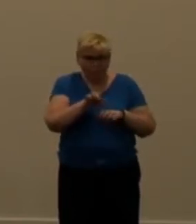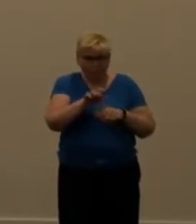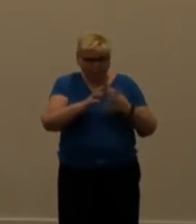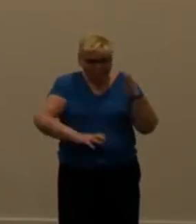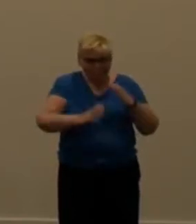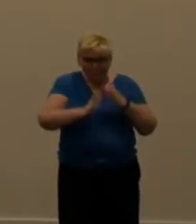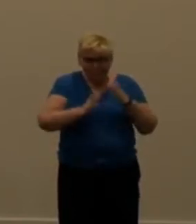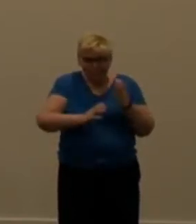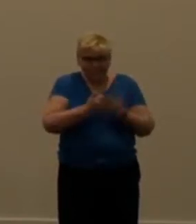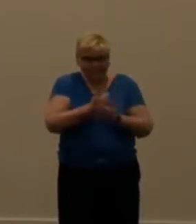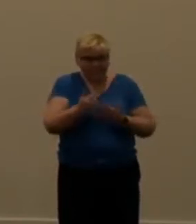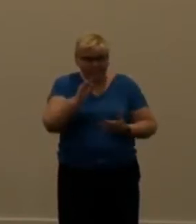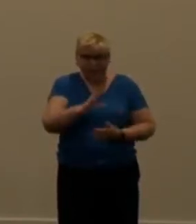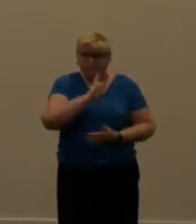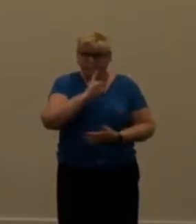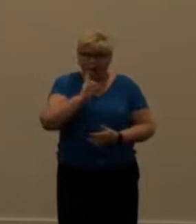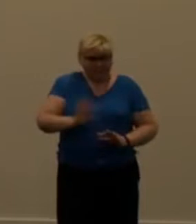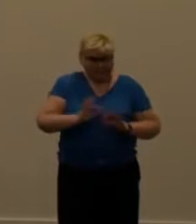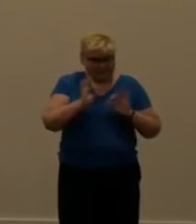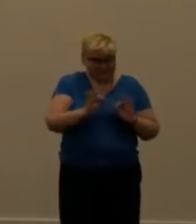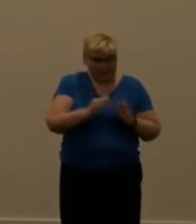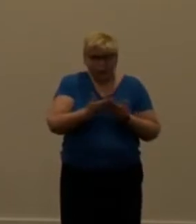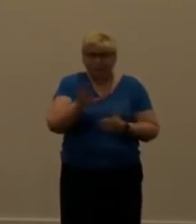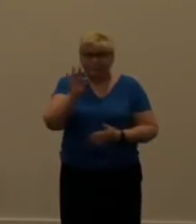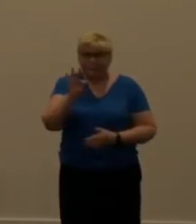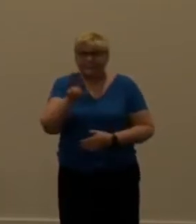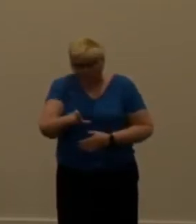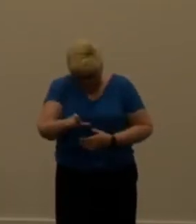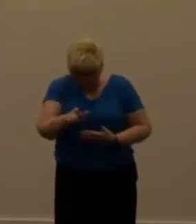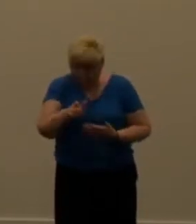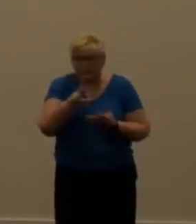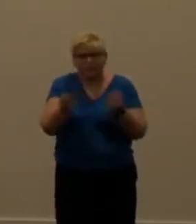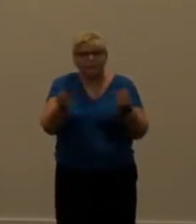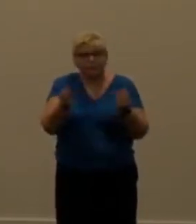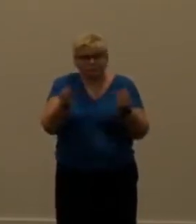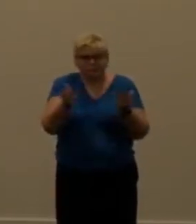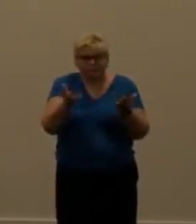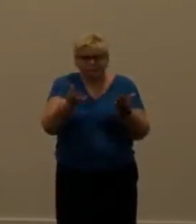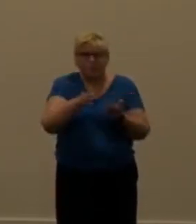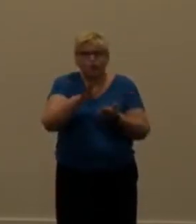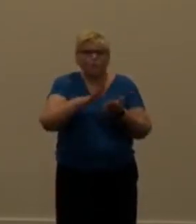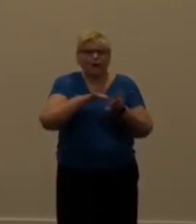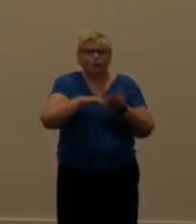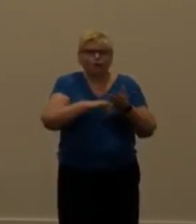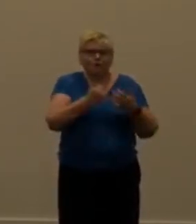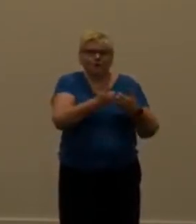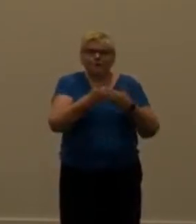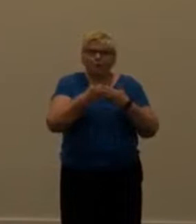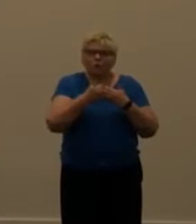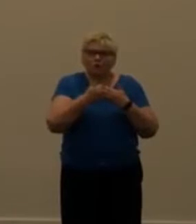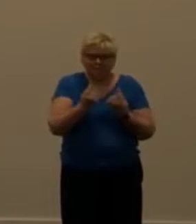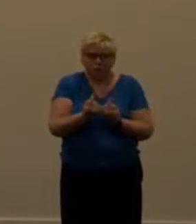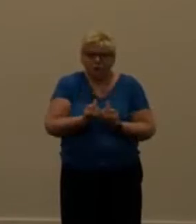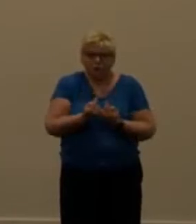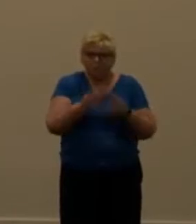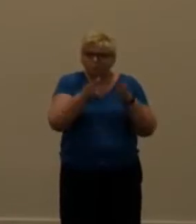was working perfectly, and then we had to open tickets and then to escalate to the Microsoft support product group in